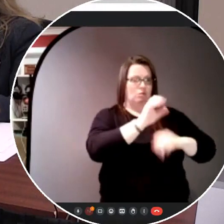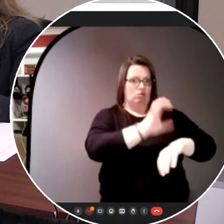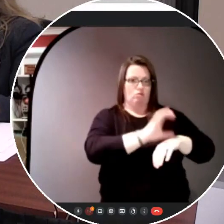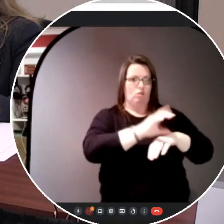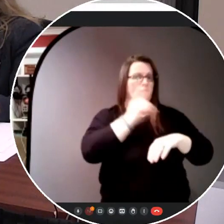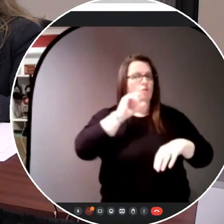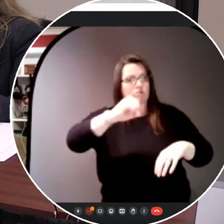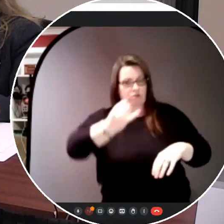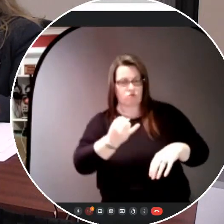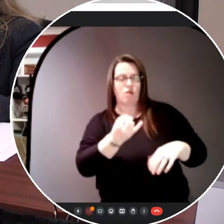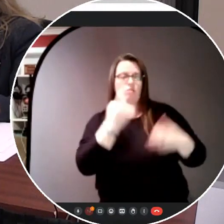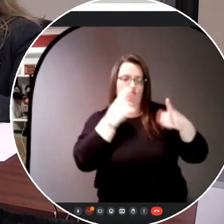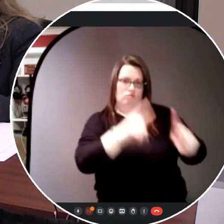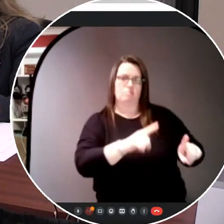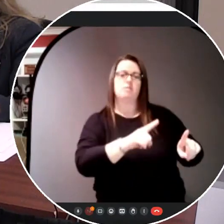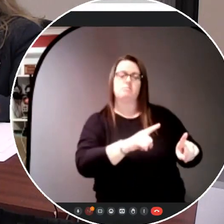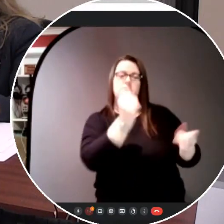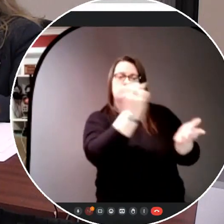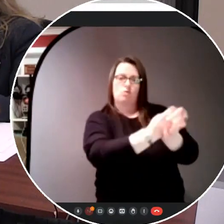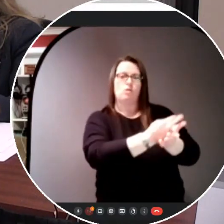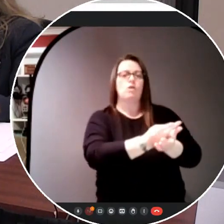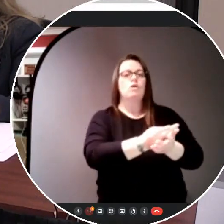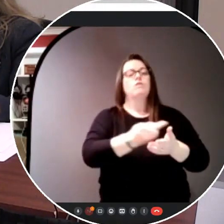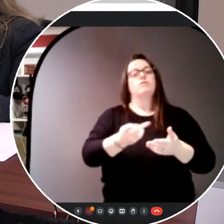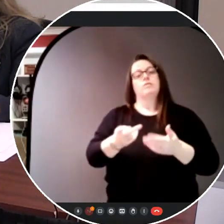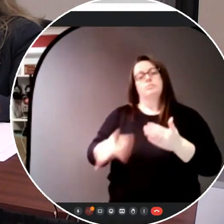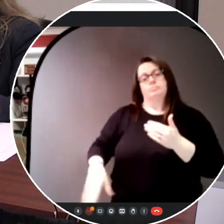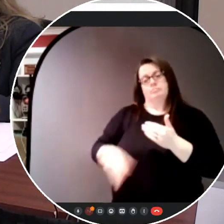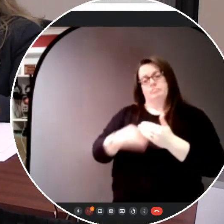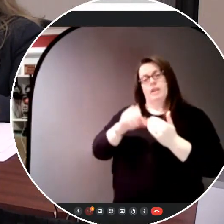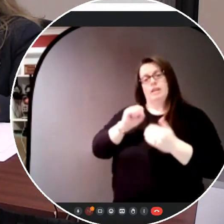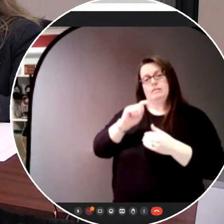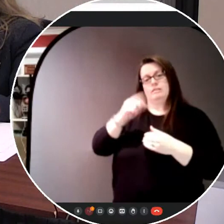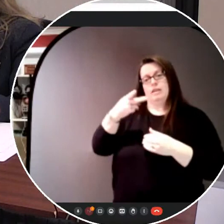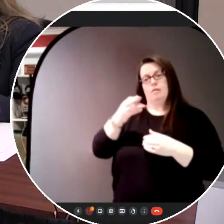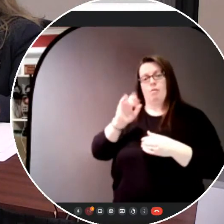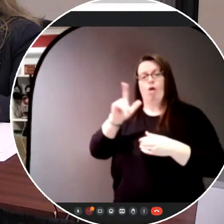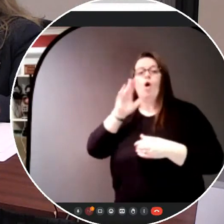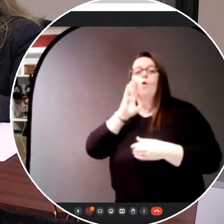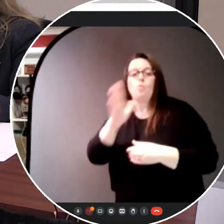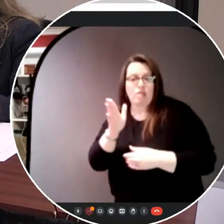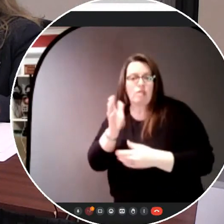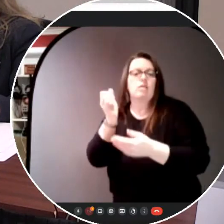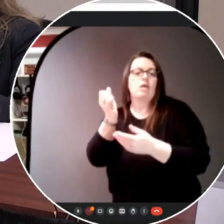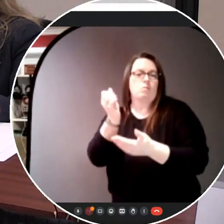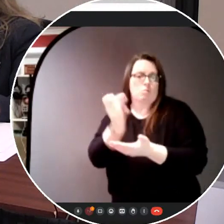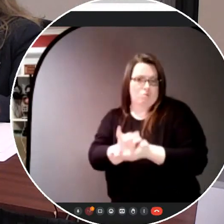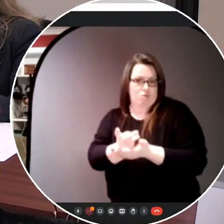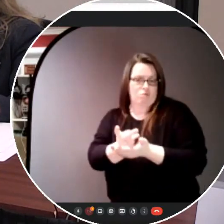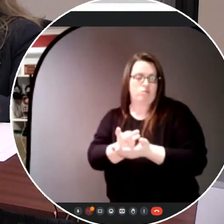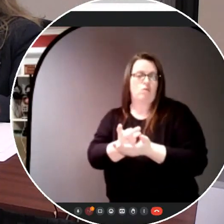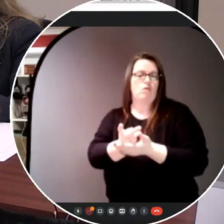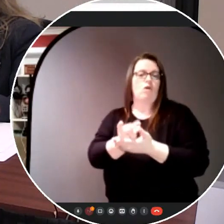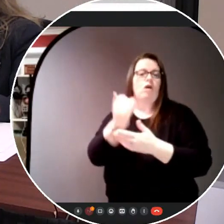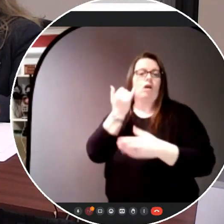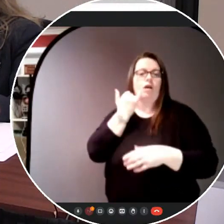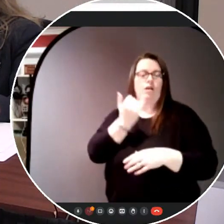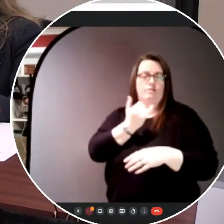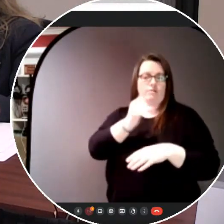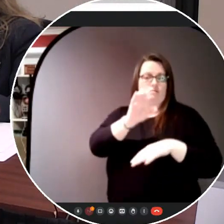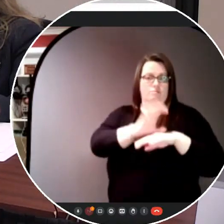Furthermore, that St. Paul's Junior High be approved, subject to the approval of the Roman Catholic Episcopal Corporation for St.